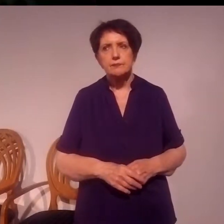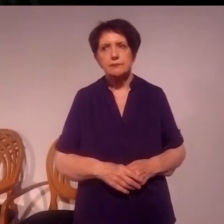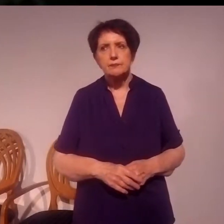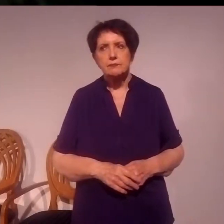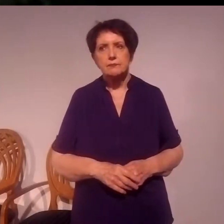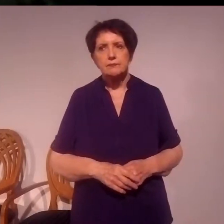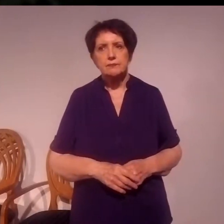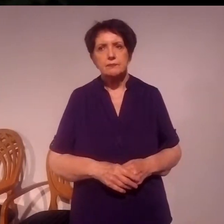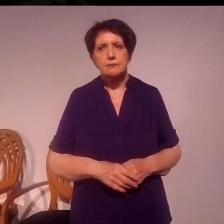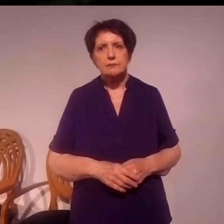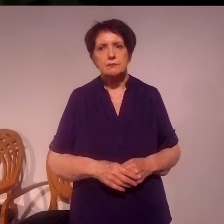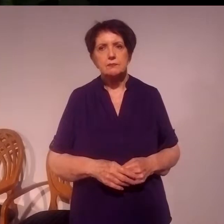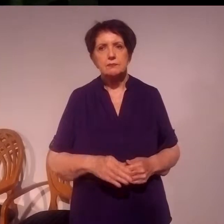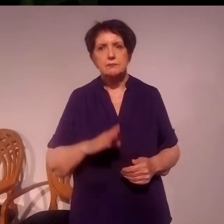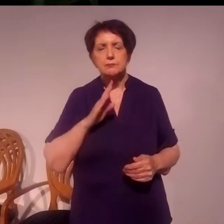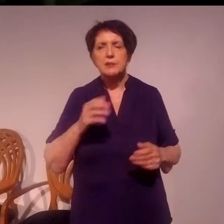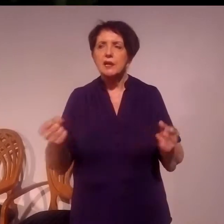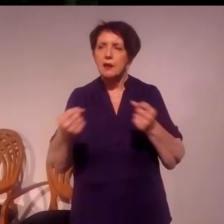Be love.